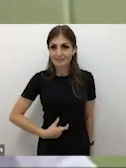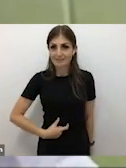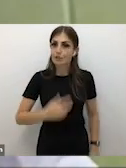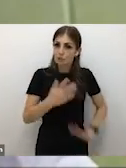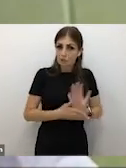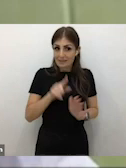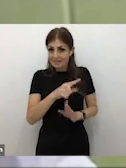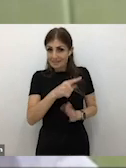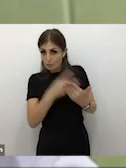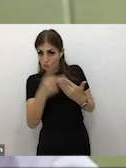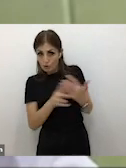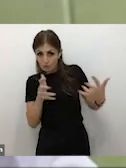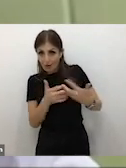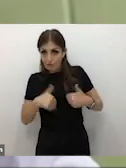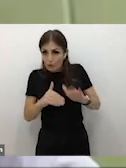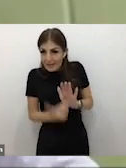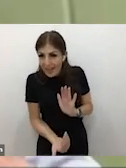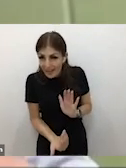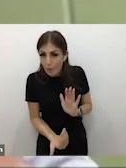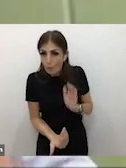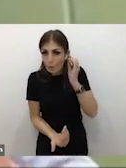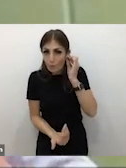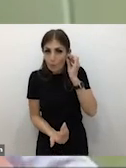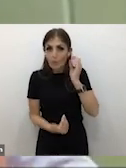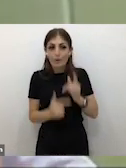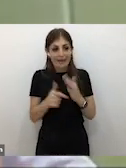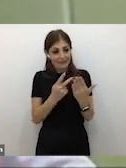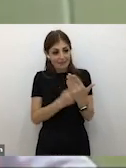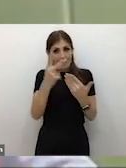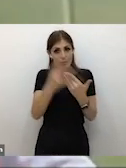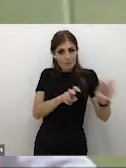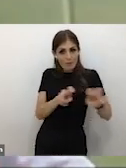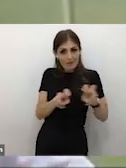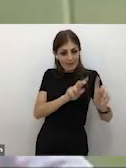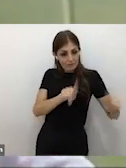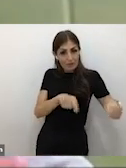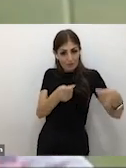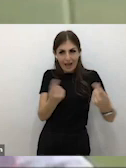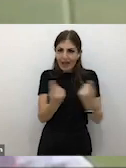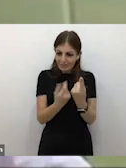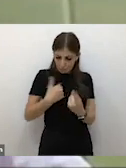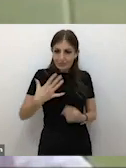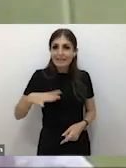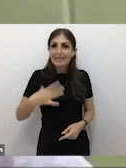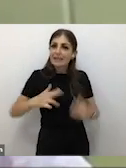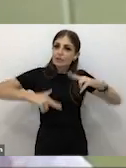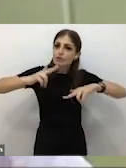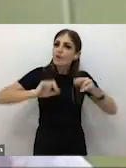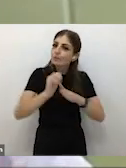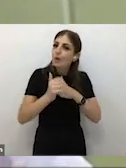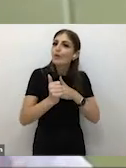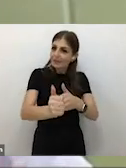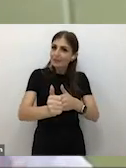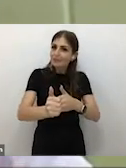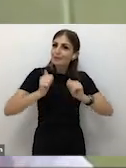this program is right for you now, and if the program itself and the activities that it offers are the things that you need to develop your leadership